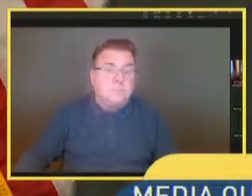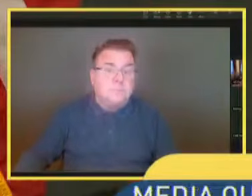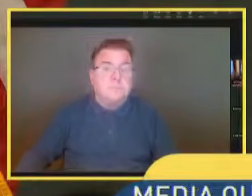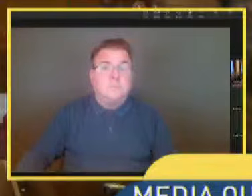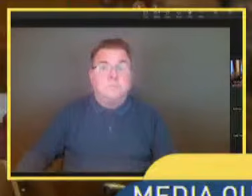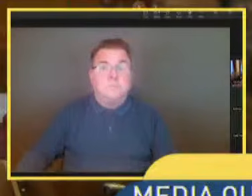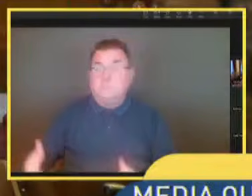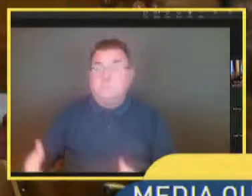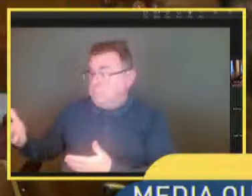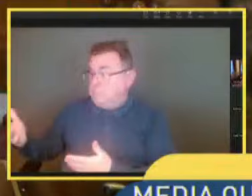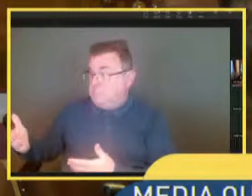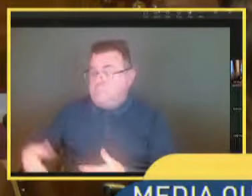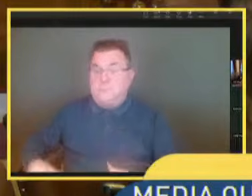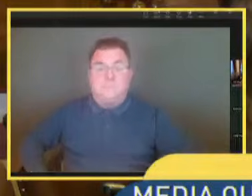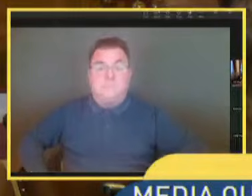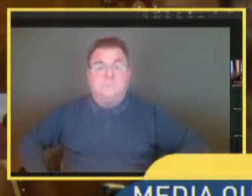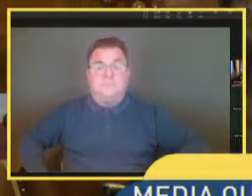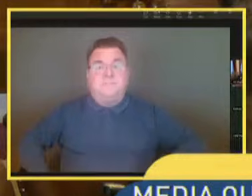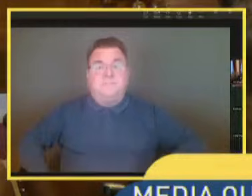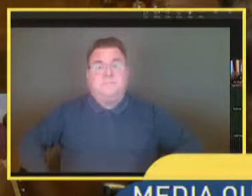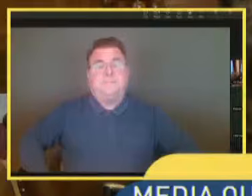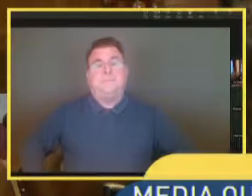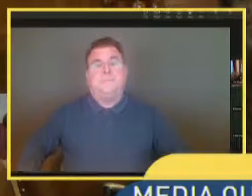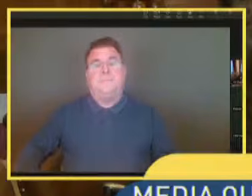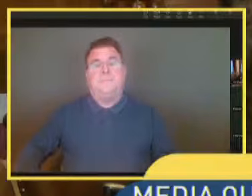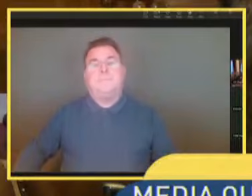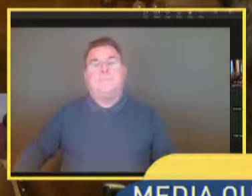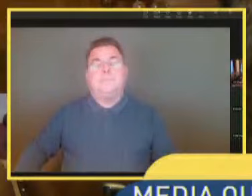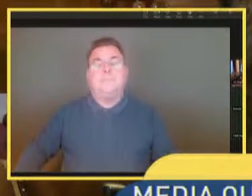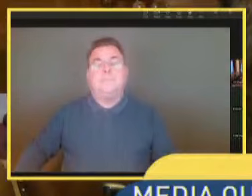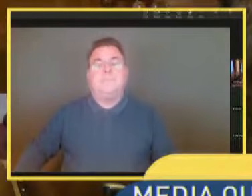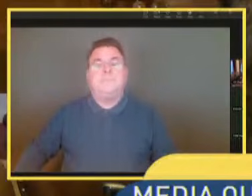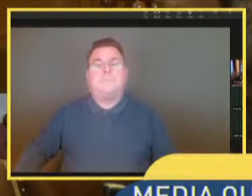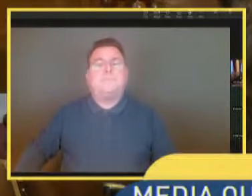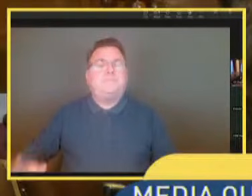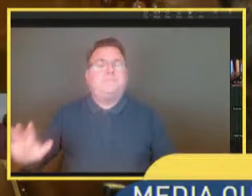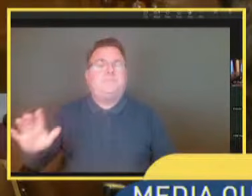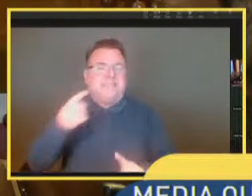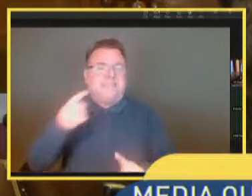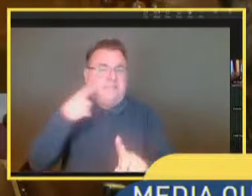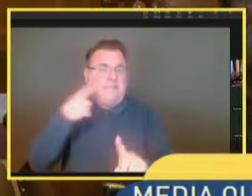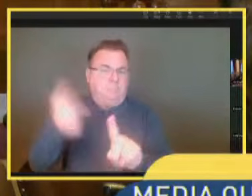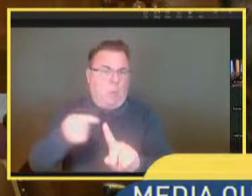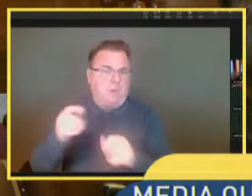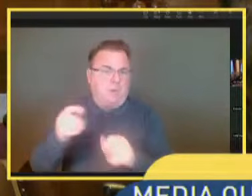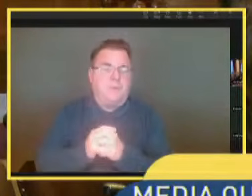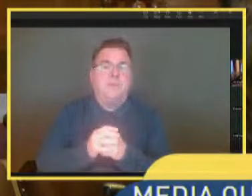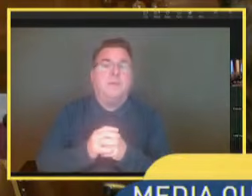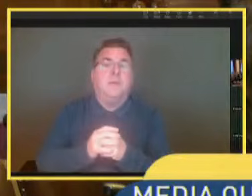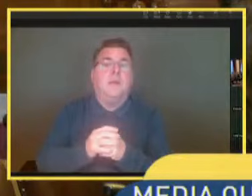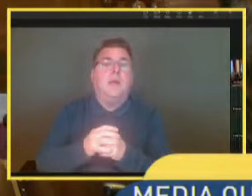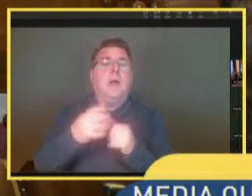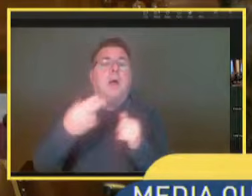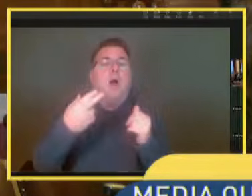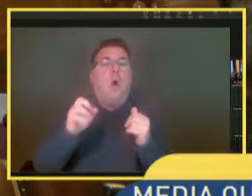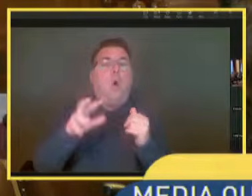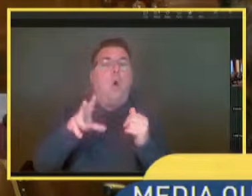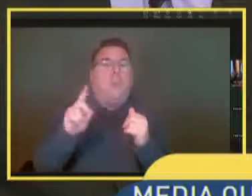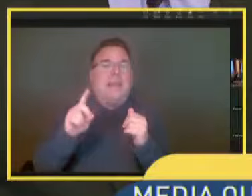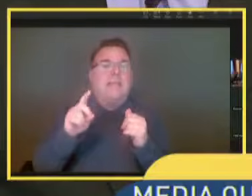that, Nick. Well, I think, you know, to your point, Homeland Security, immigration